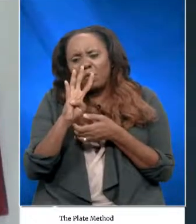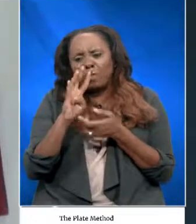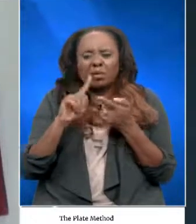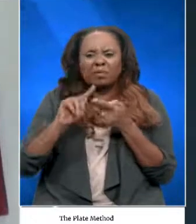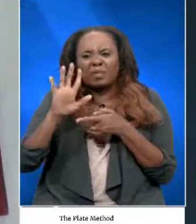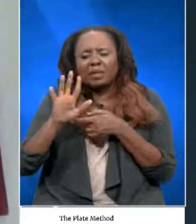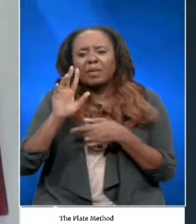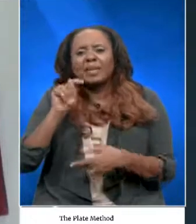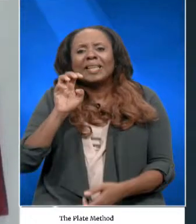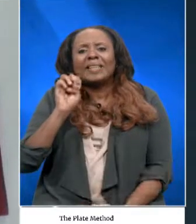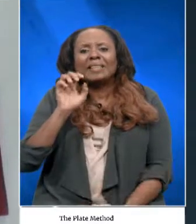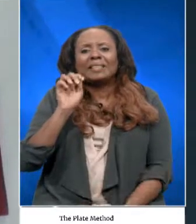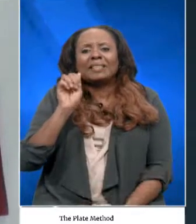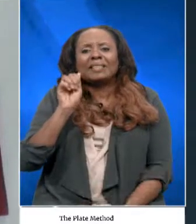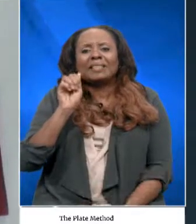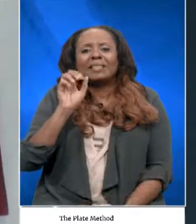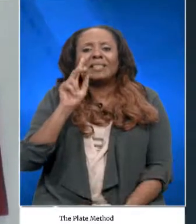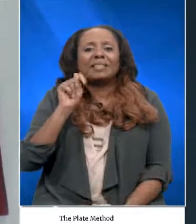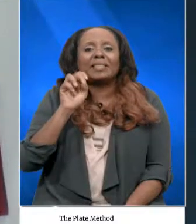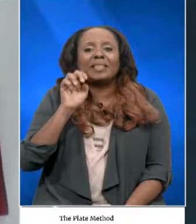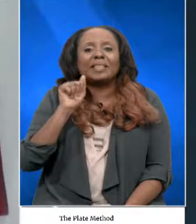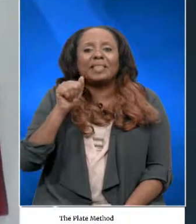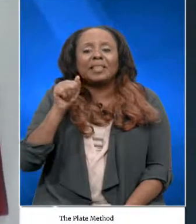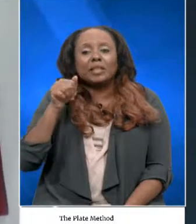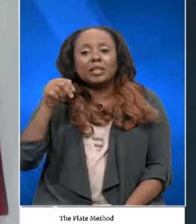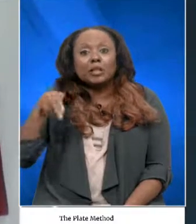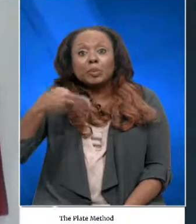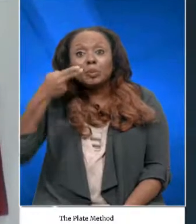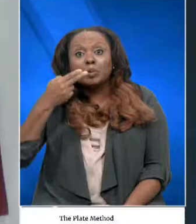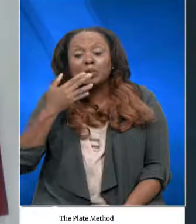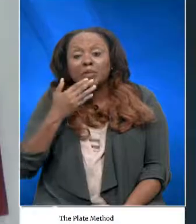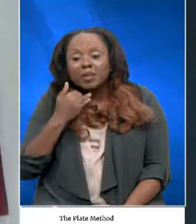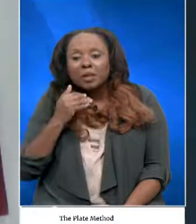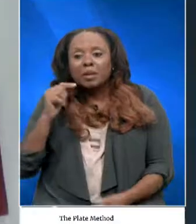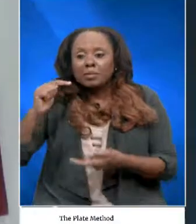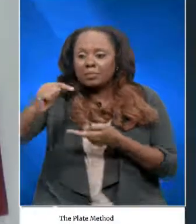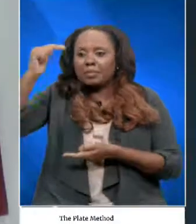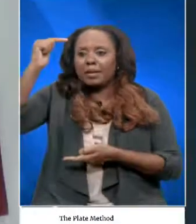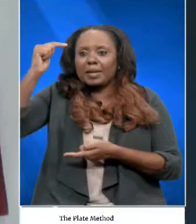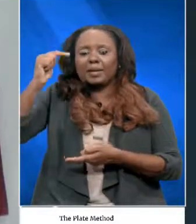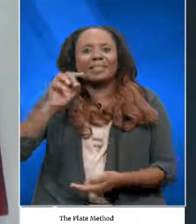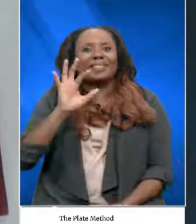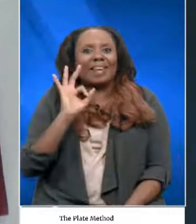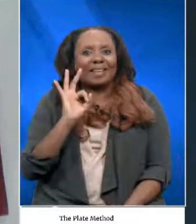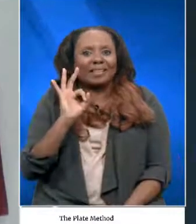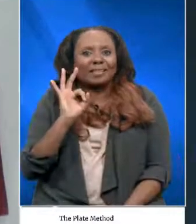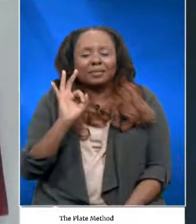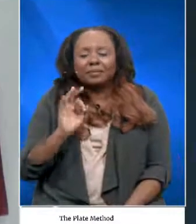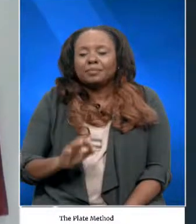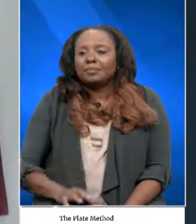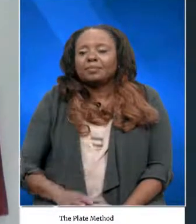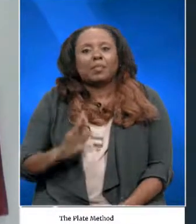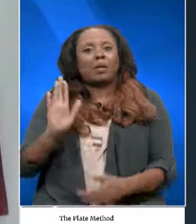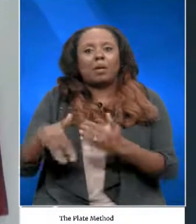sugar. The larger ones can have in about 9 teaspoons of added sugar, and all of them have in sweetener, like the alternative sweetener. So that's